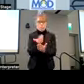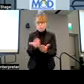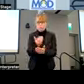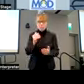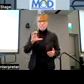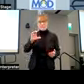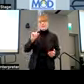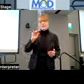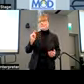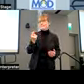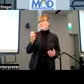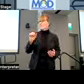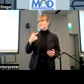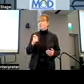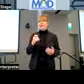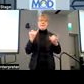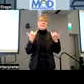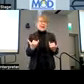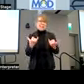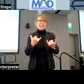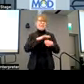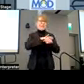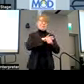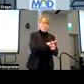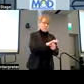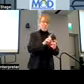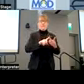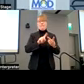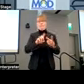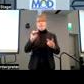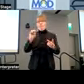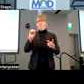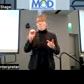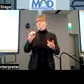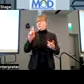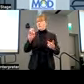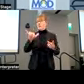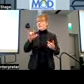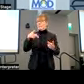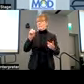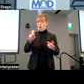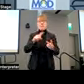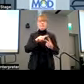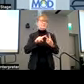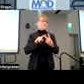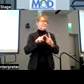pandemic, and now we also have monkeypox. And there are a lot of questions from patients about these conditions. As you might imagine, that